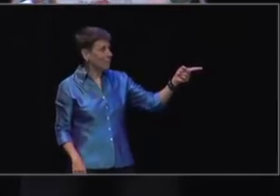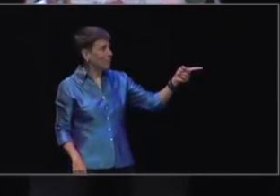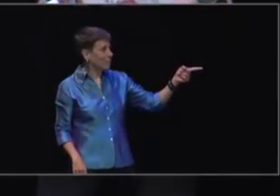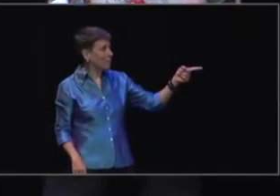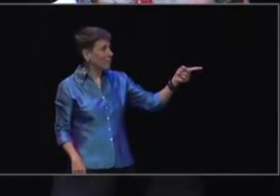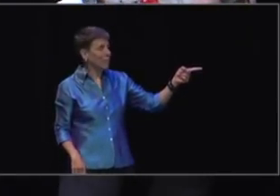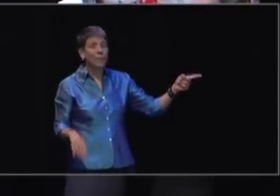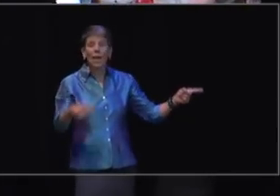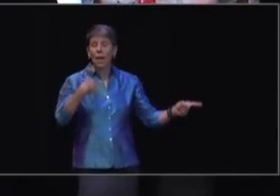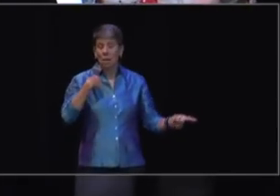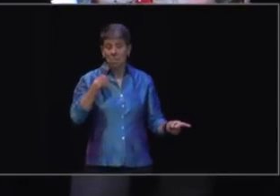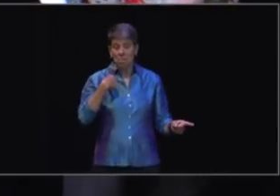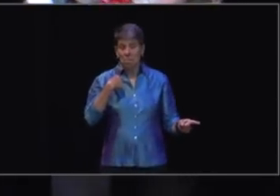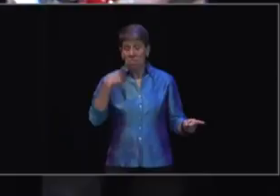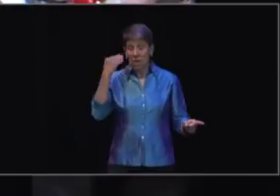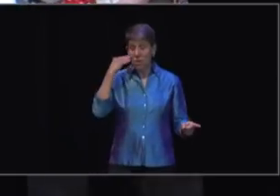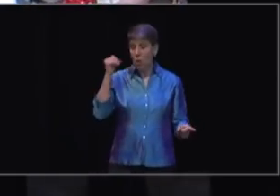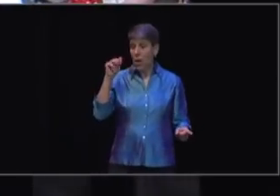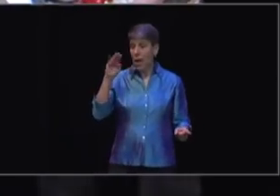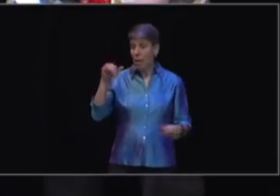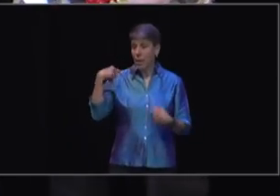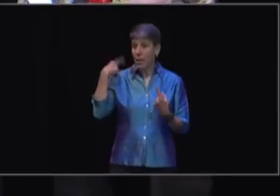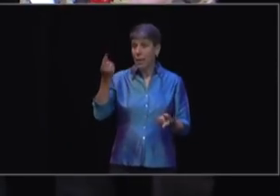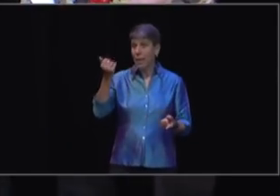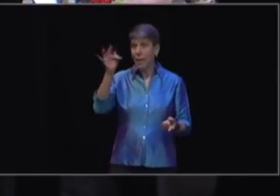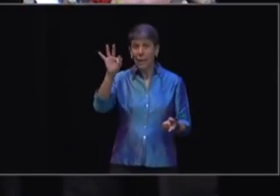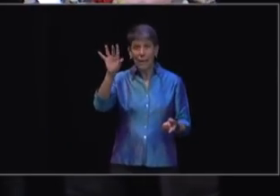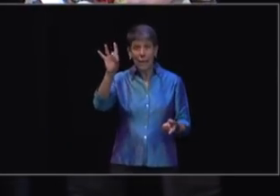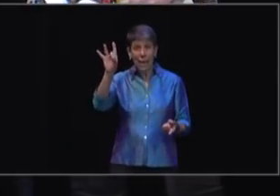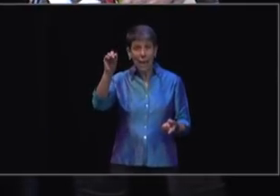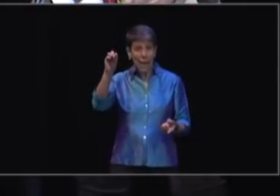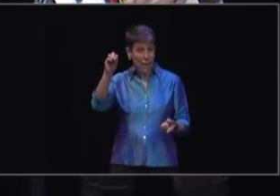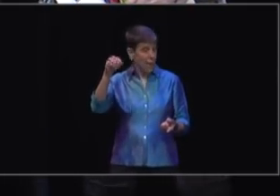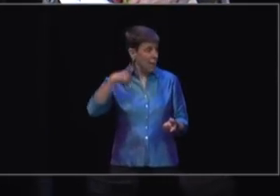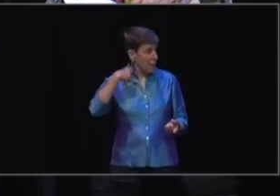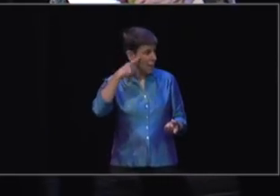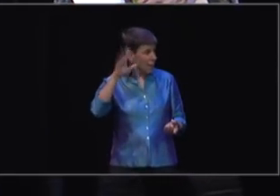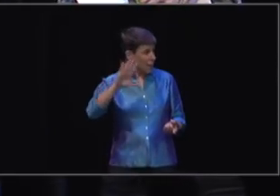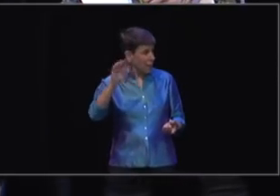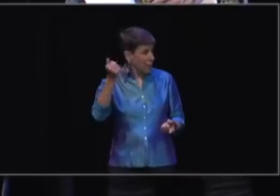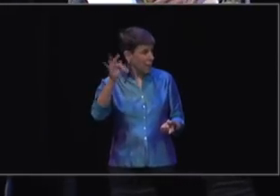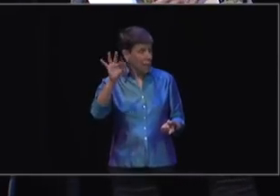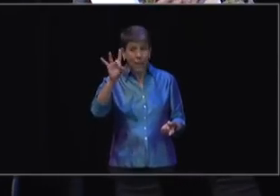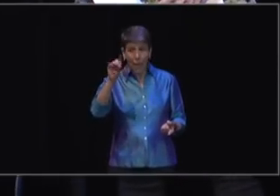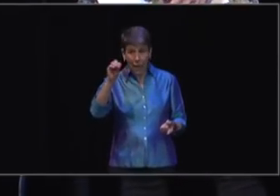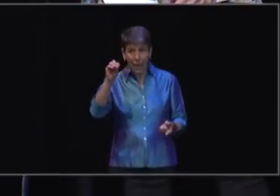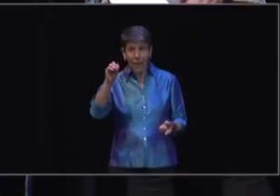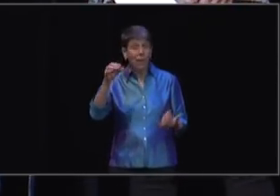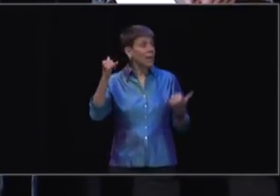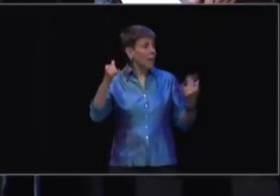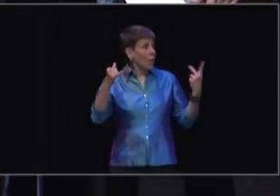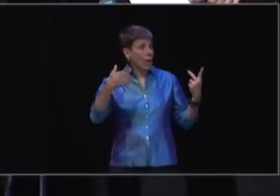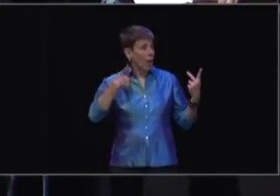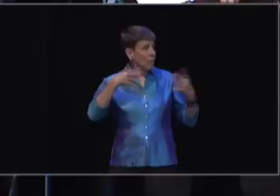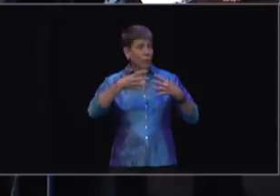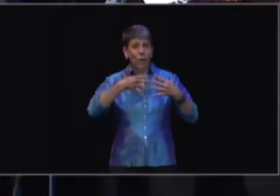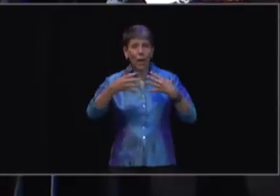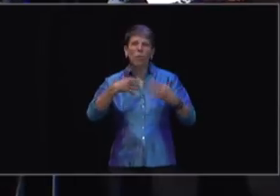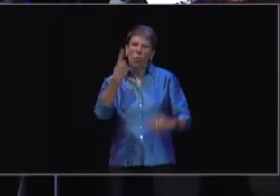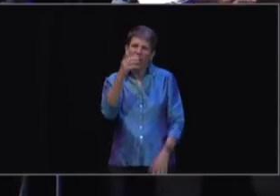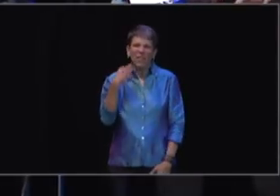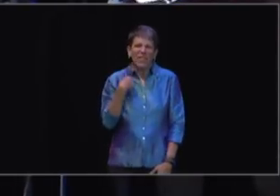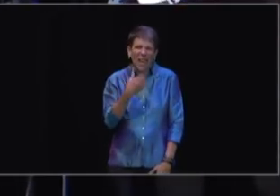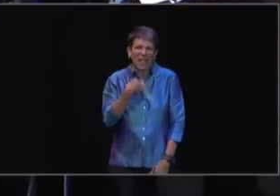I've known Amy since the early 1980, I think it was, and Now we both have gray hair, or one of us has gray